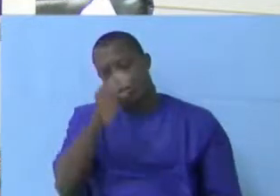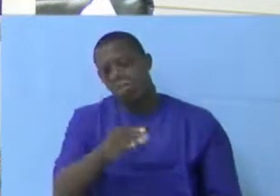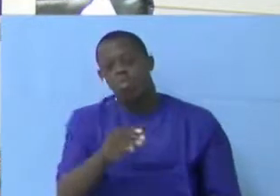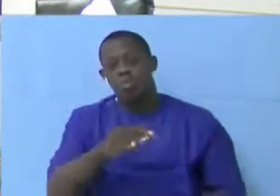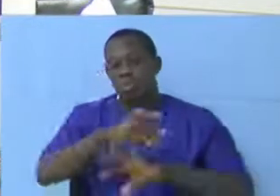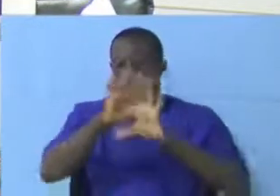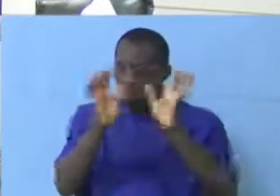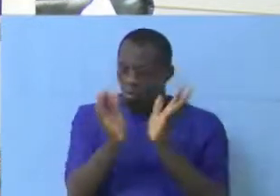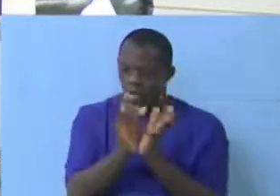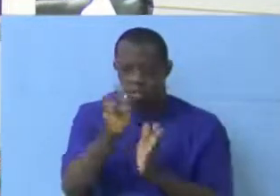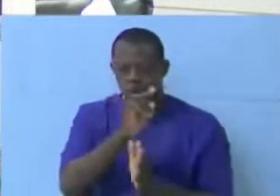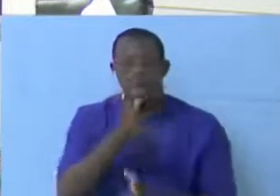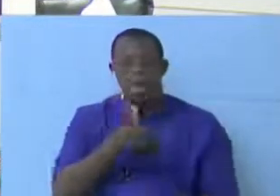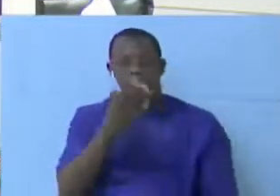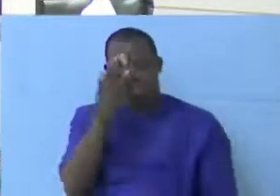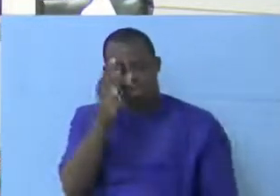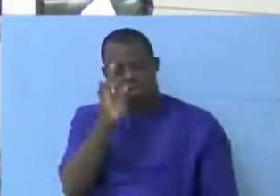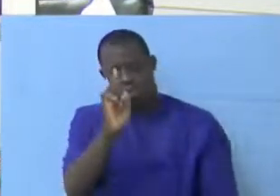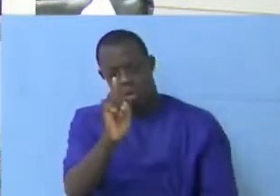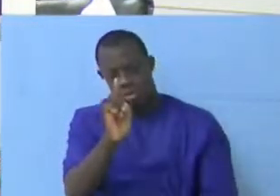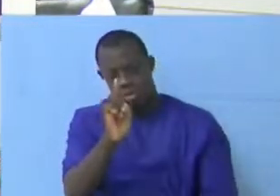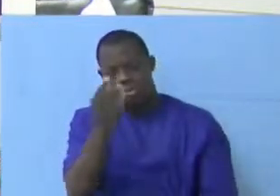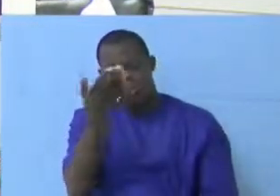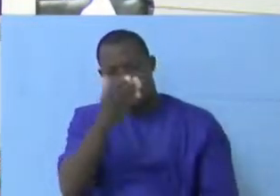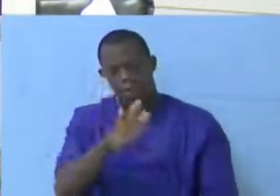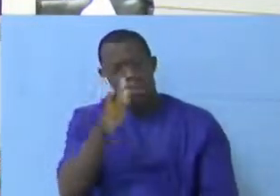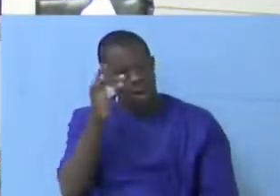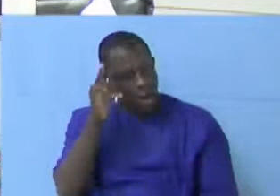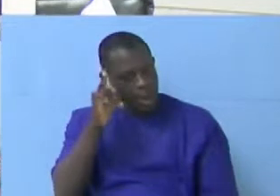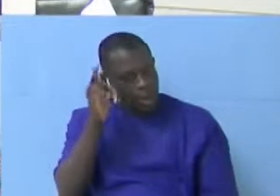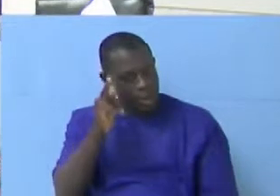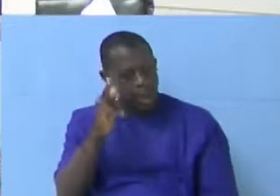is one is a Sierra Leonean, the other one is a Liberian.